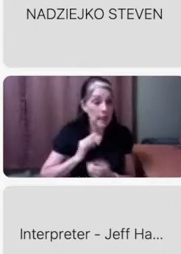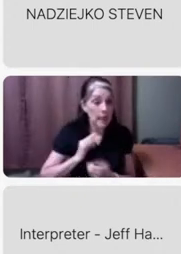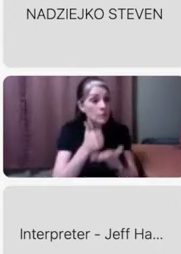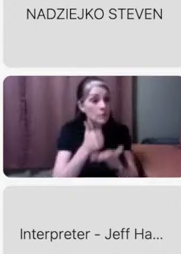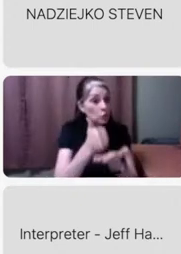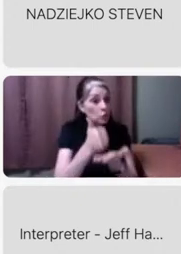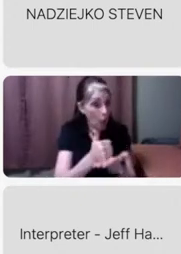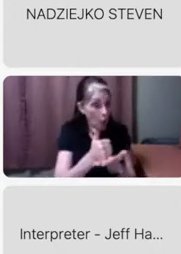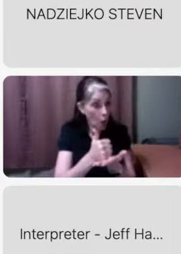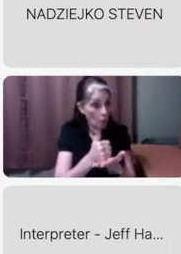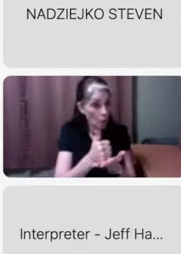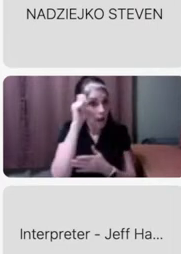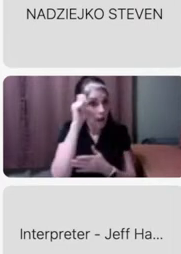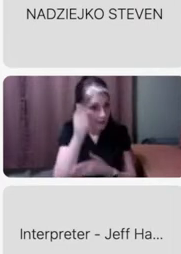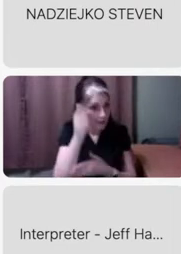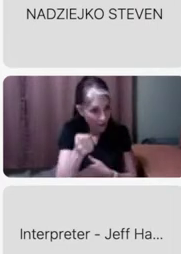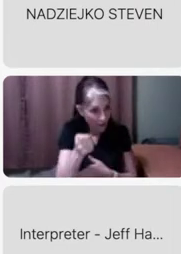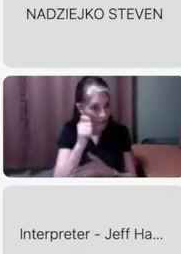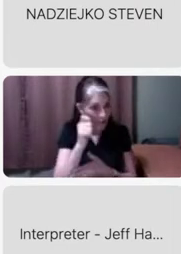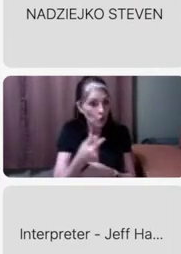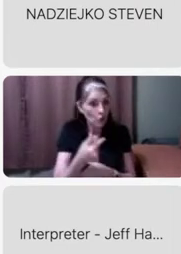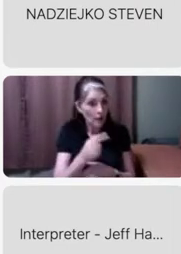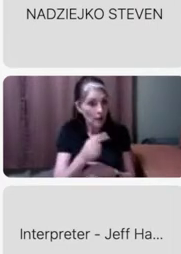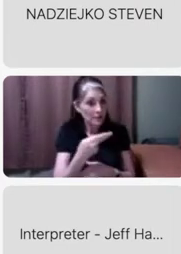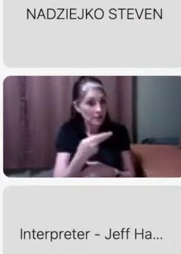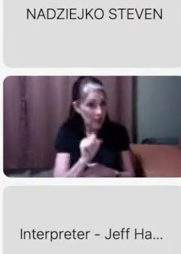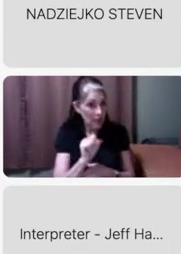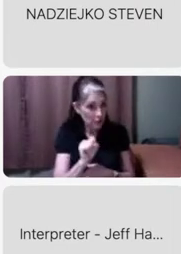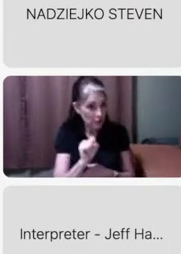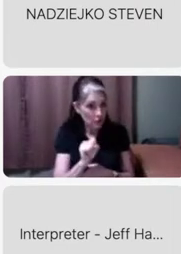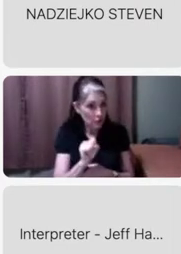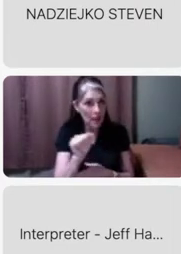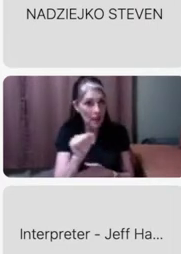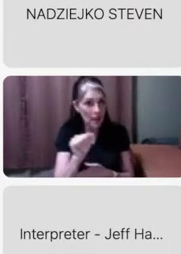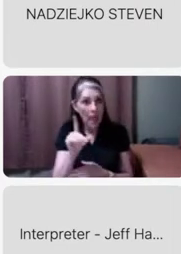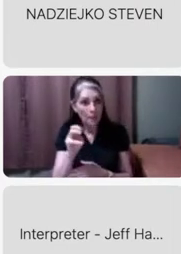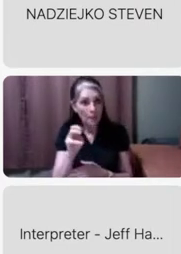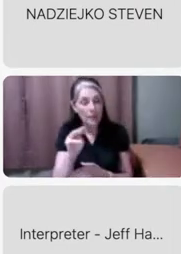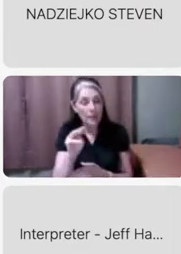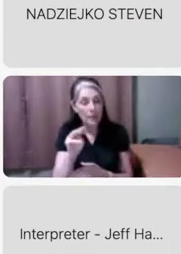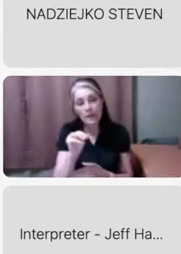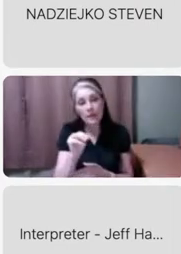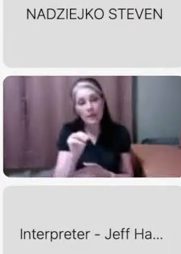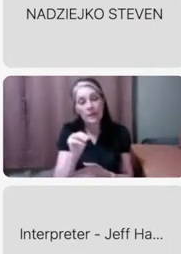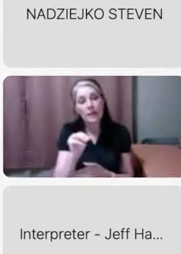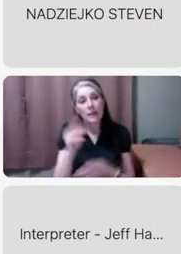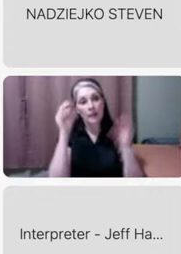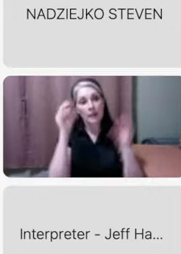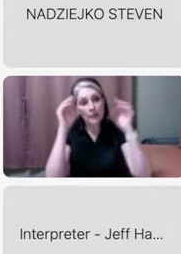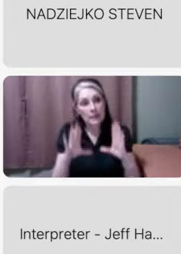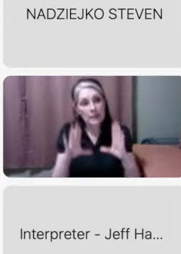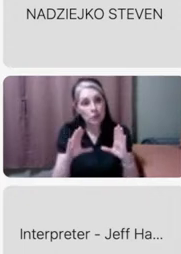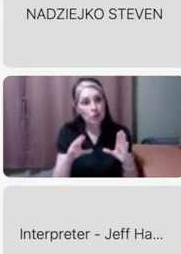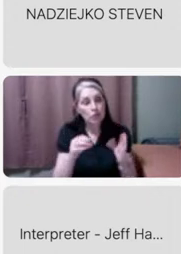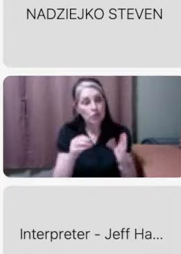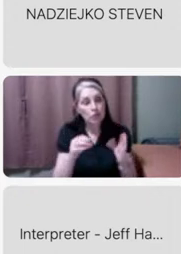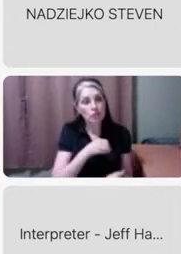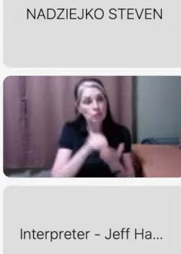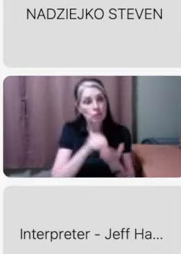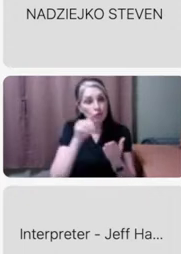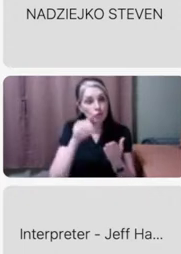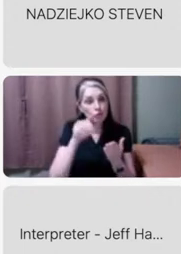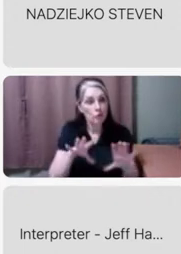off to the grand terrace high school administration their teachers the student body for for